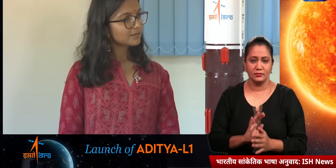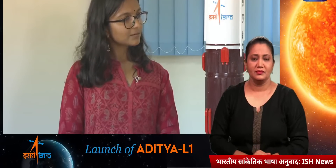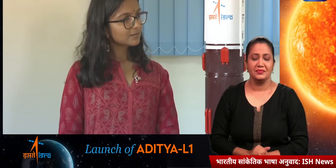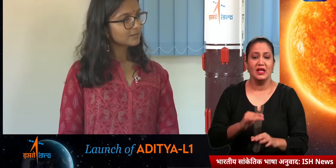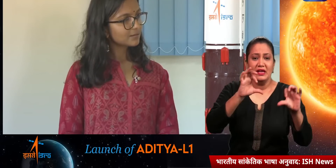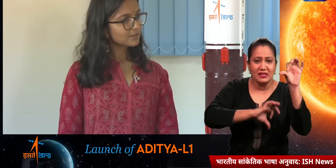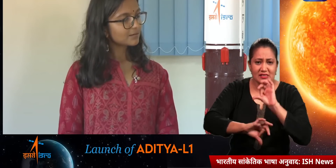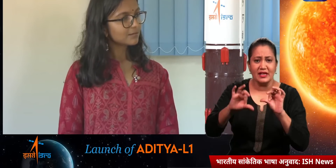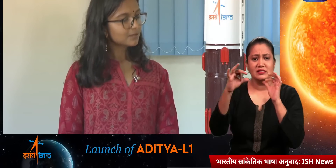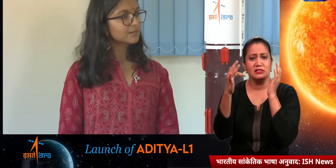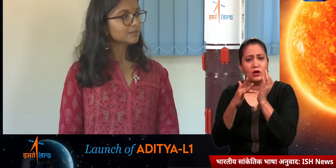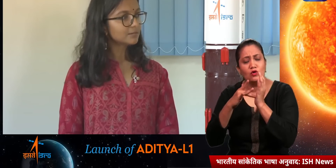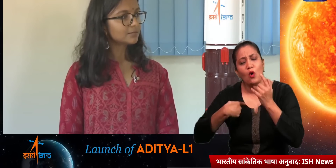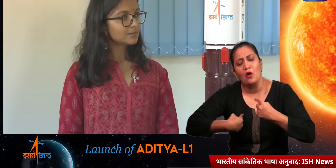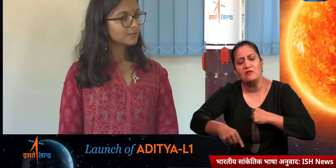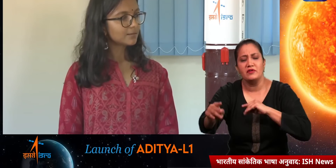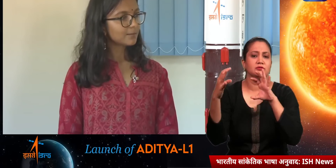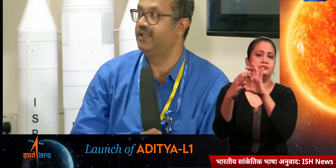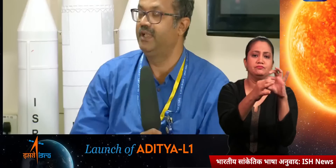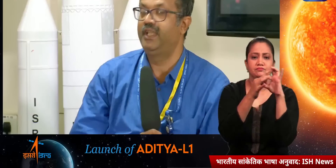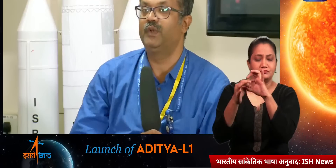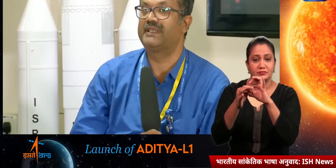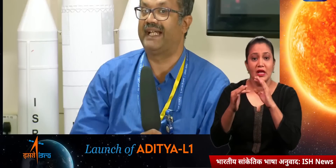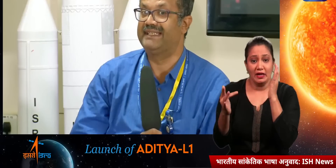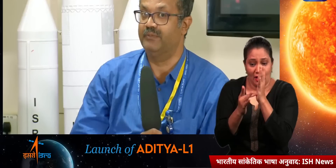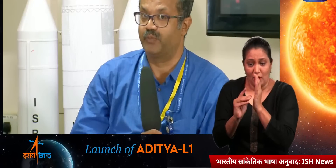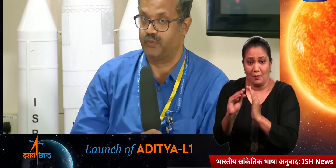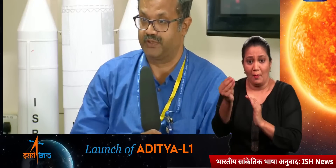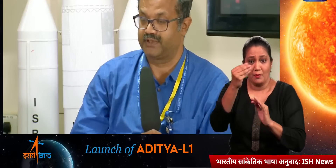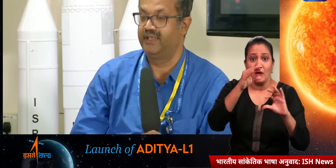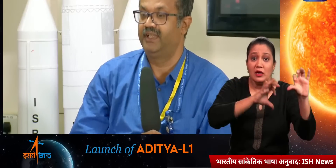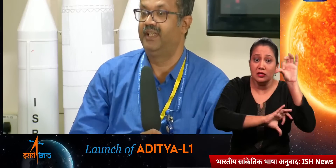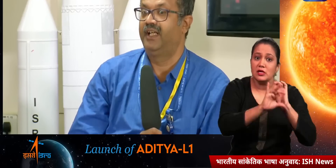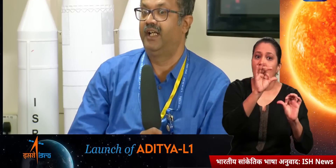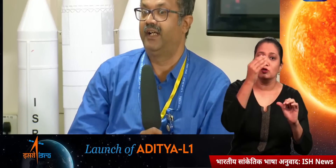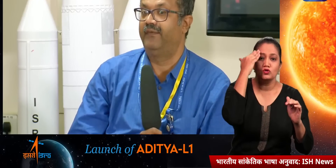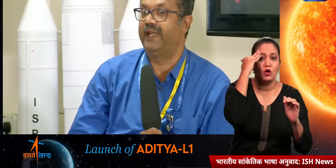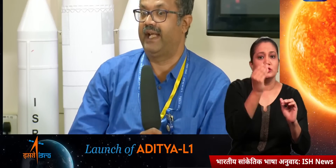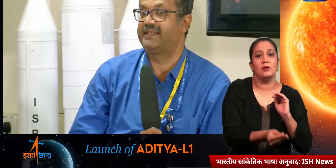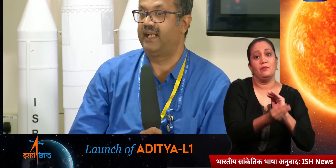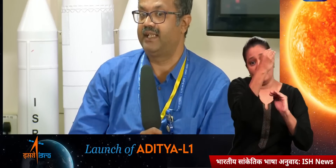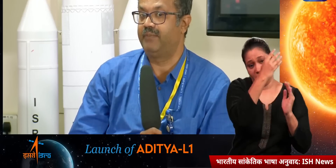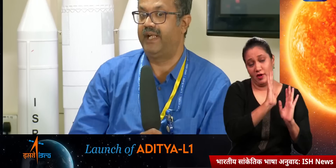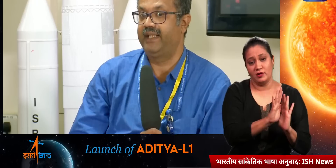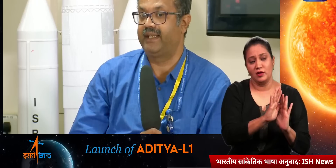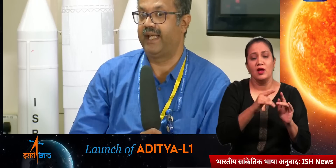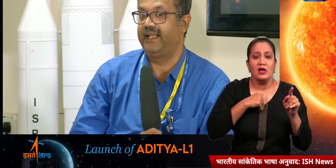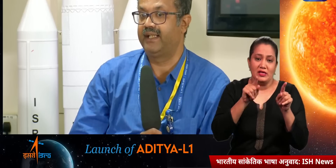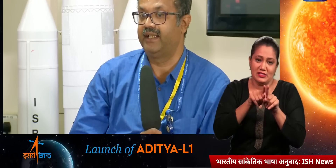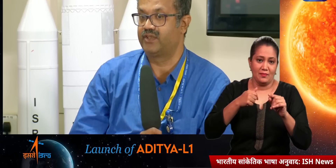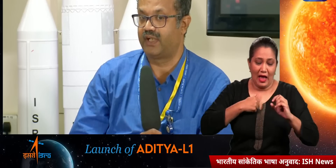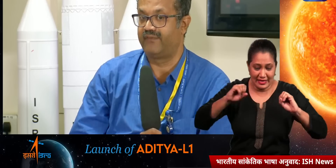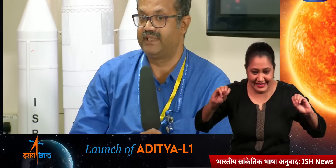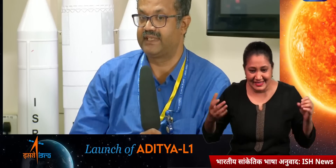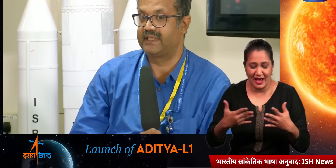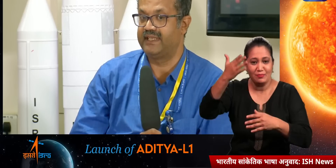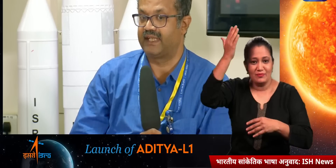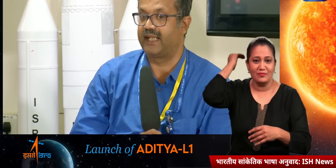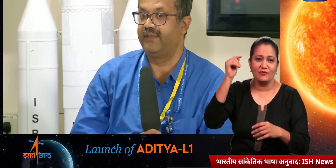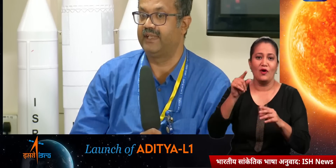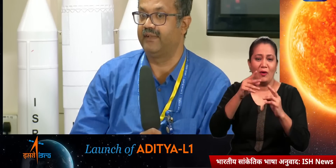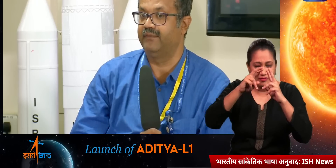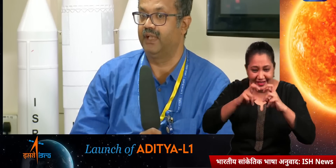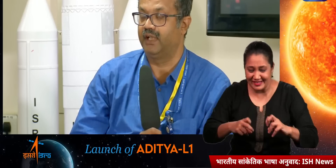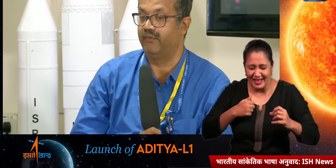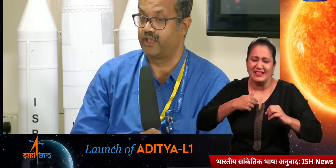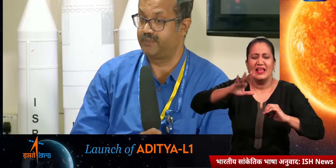technologies are always synergized. As the technology improves, your science improves. When I started my career in solar physics, I